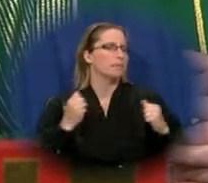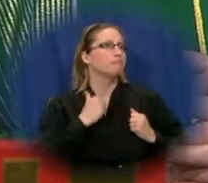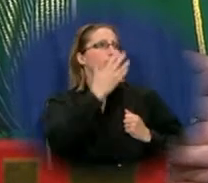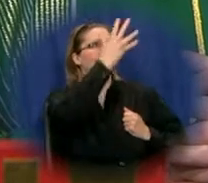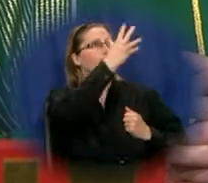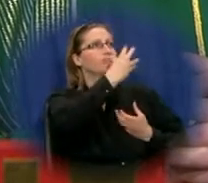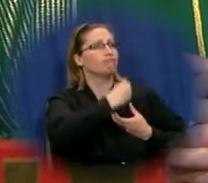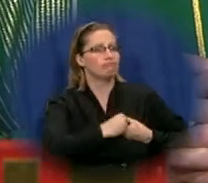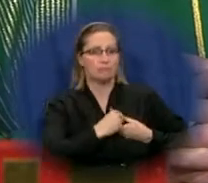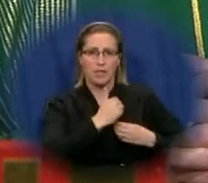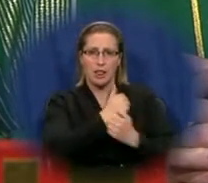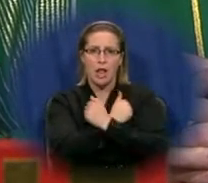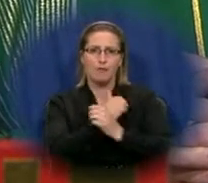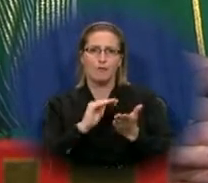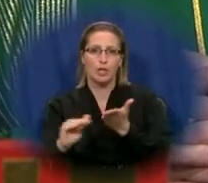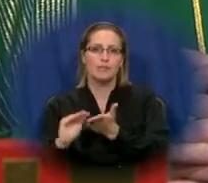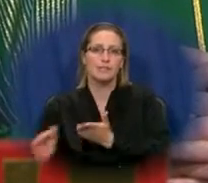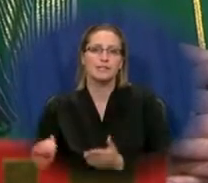love.